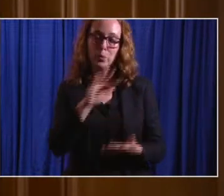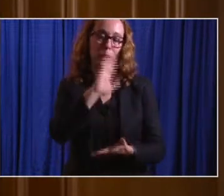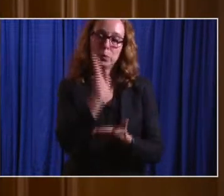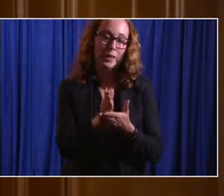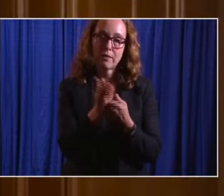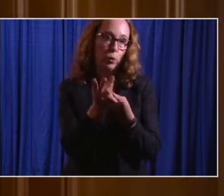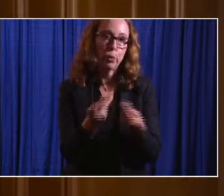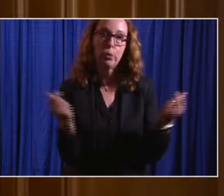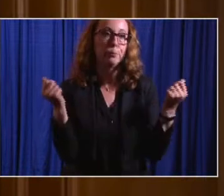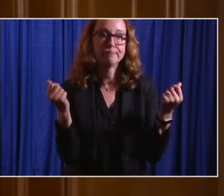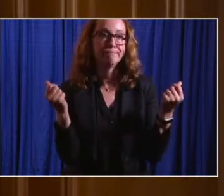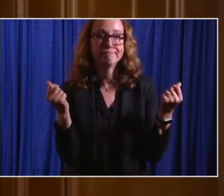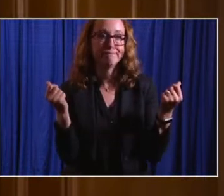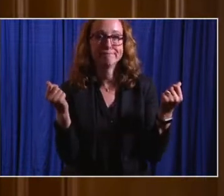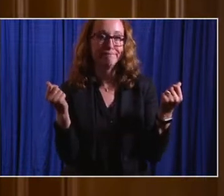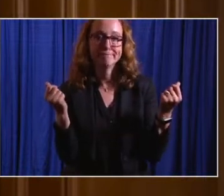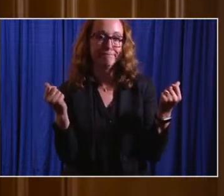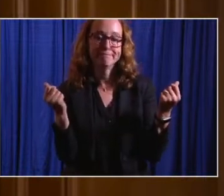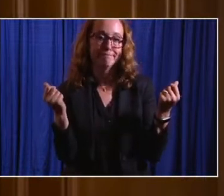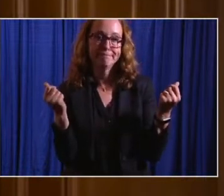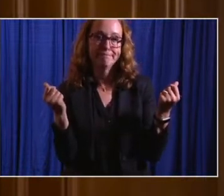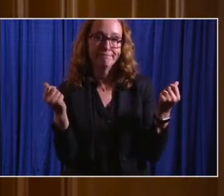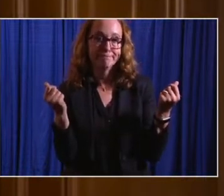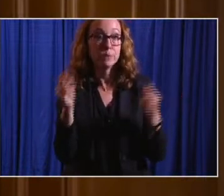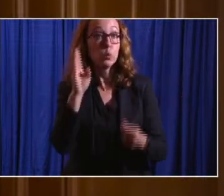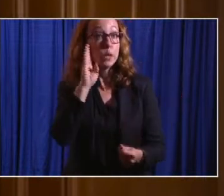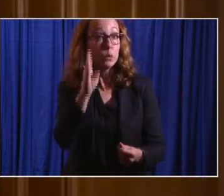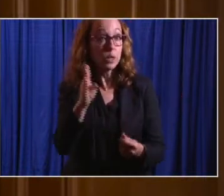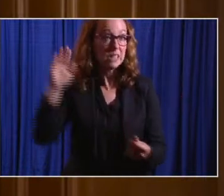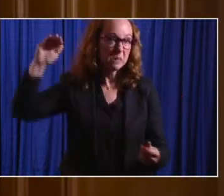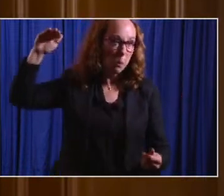virus. We're going to drive it down,